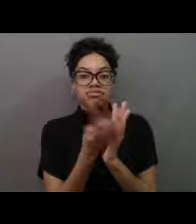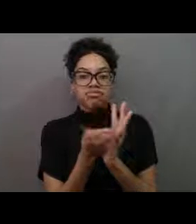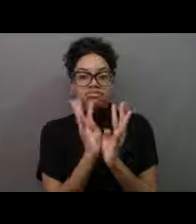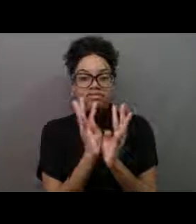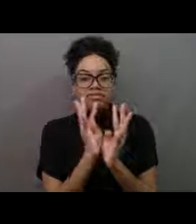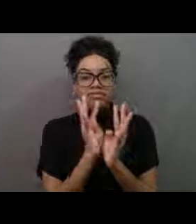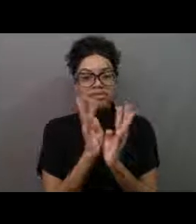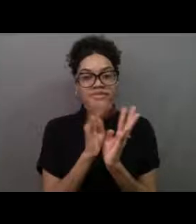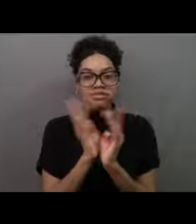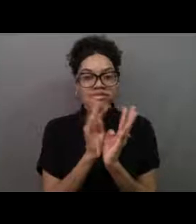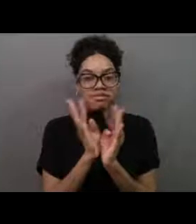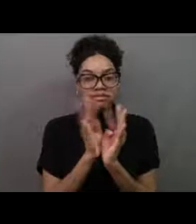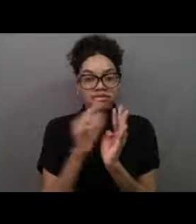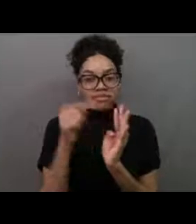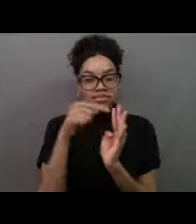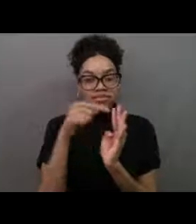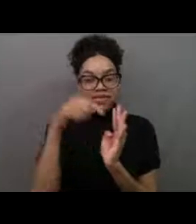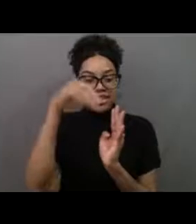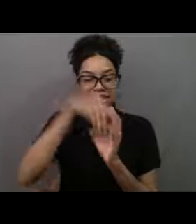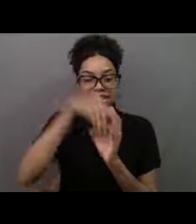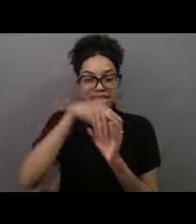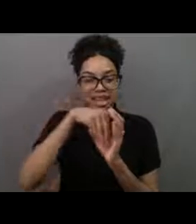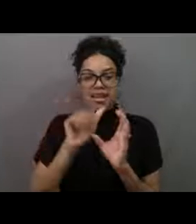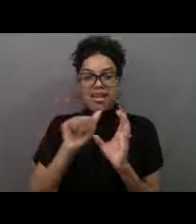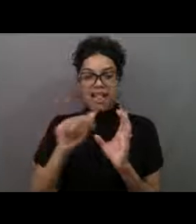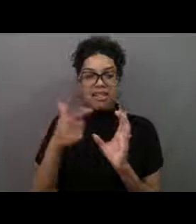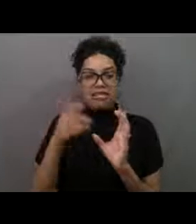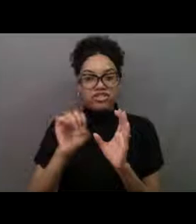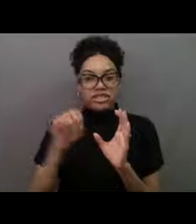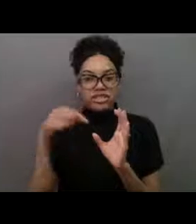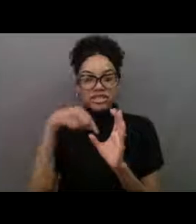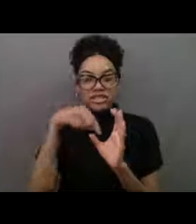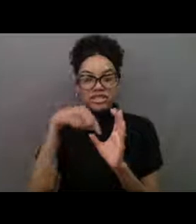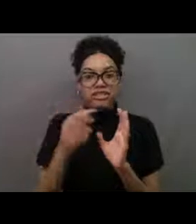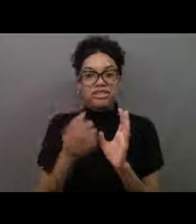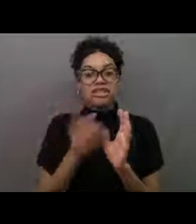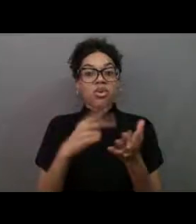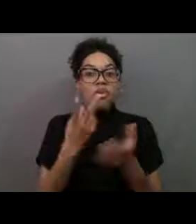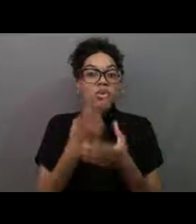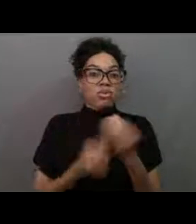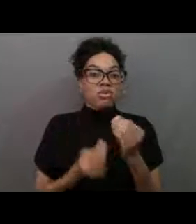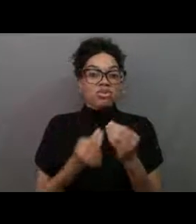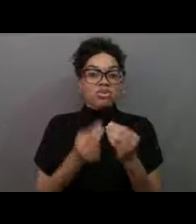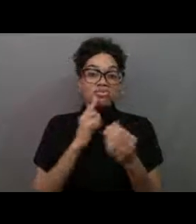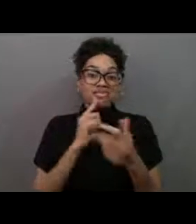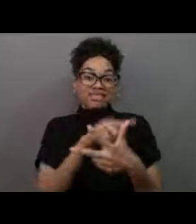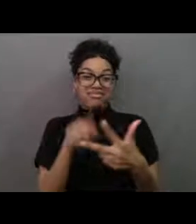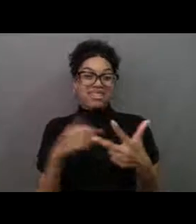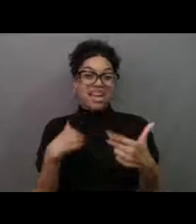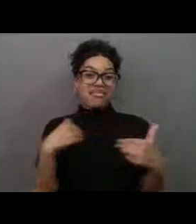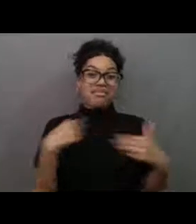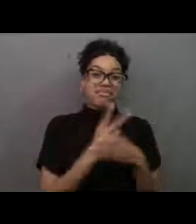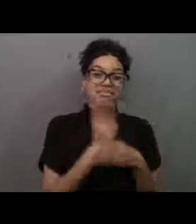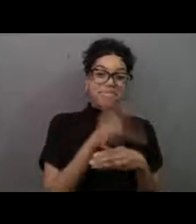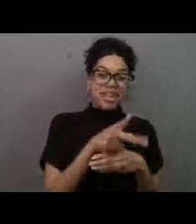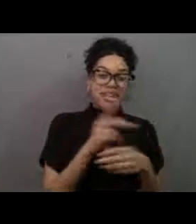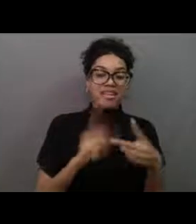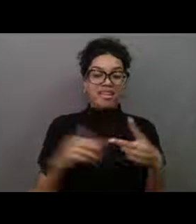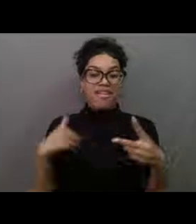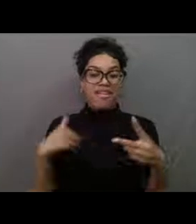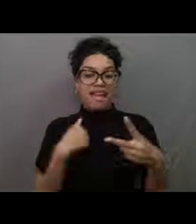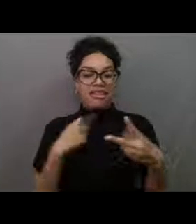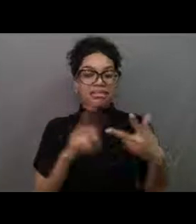those coral polyps are algae. So we actually have aspects of plants, animals, and minerals when you're talking about reef-building corals. You can see